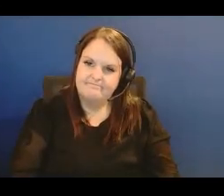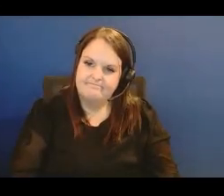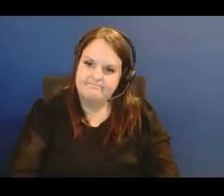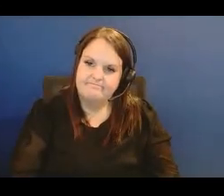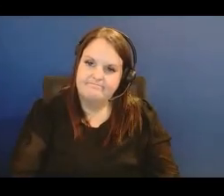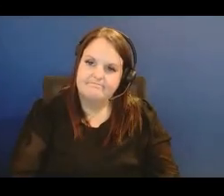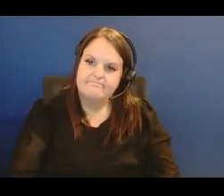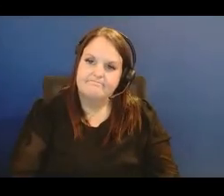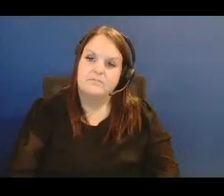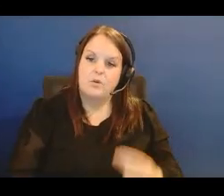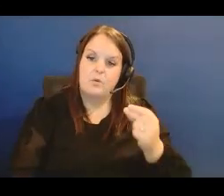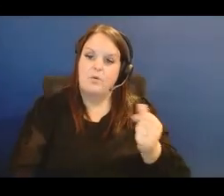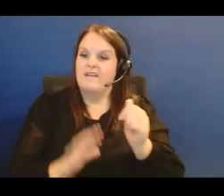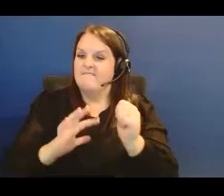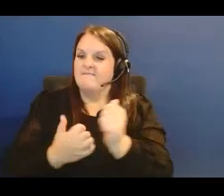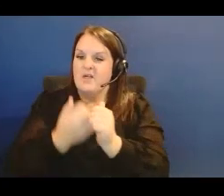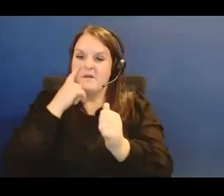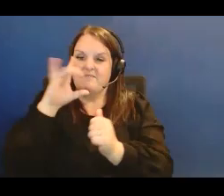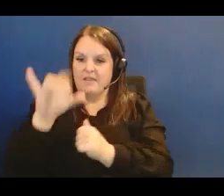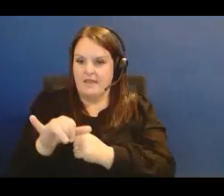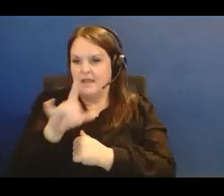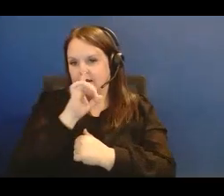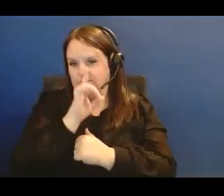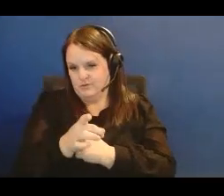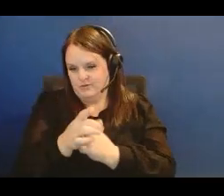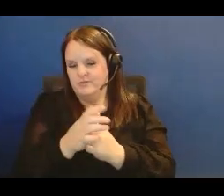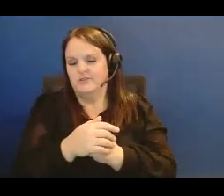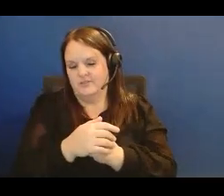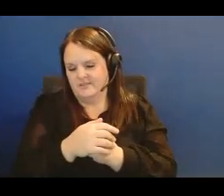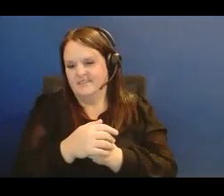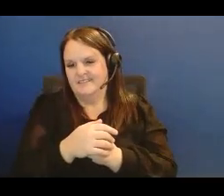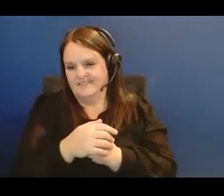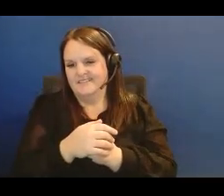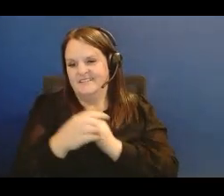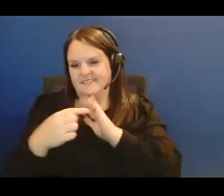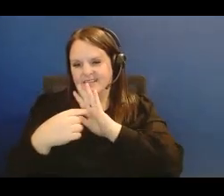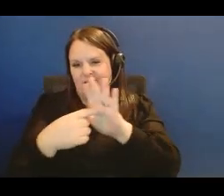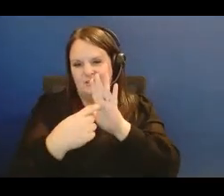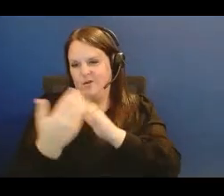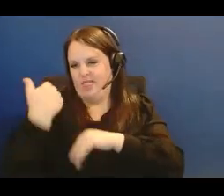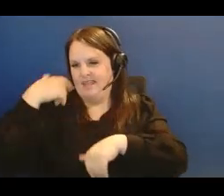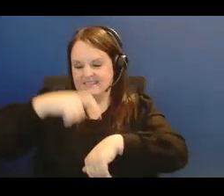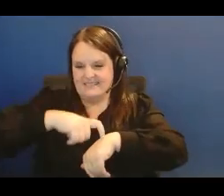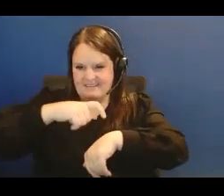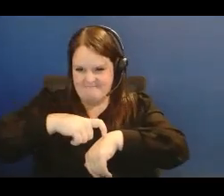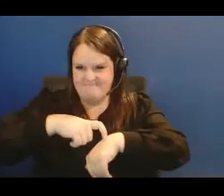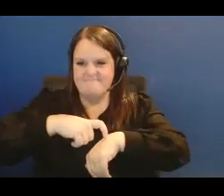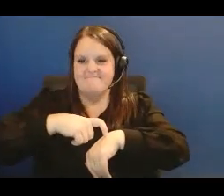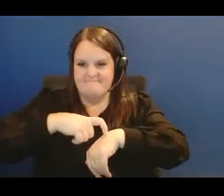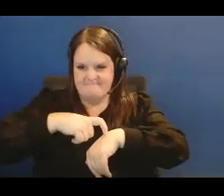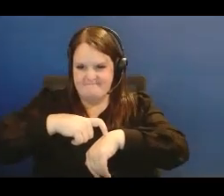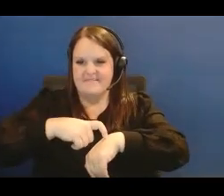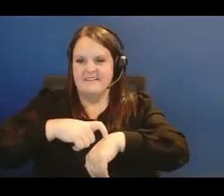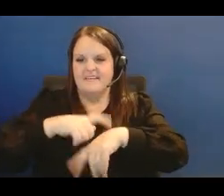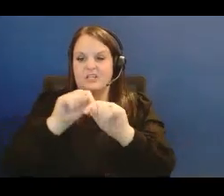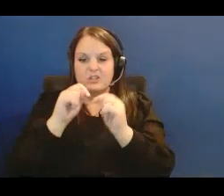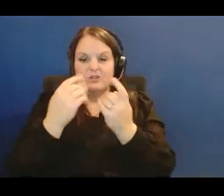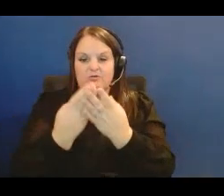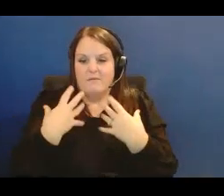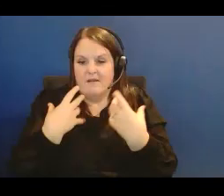Just a real quick follow-up to that. I'm sure that as I presented last time, the Tribal Health